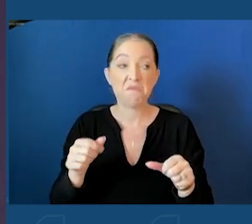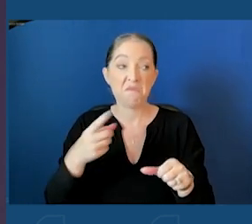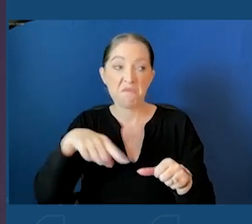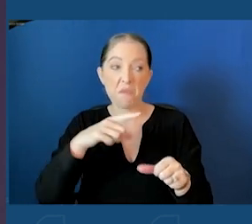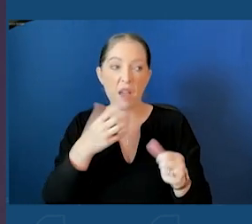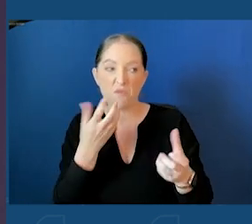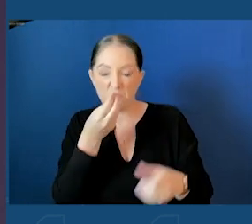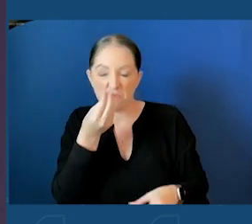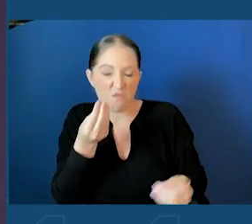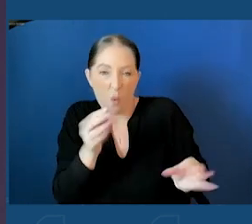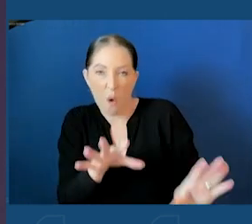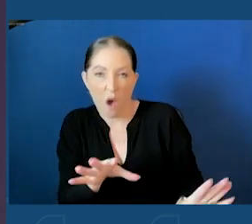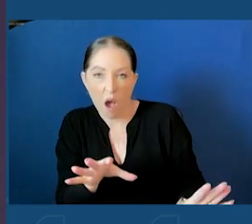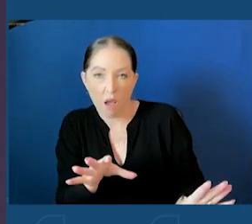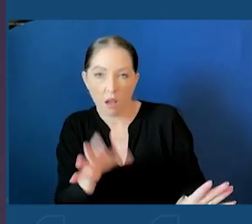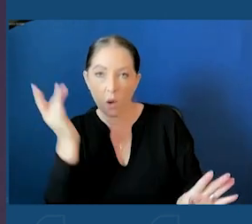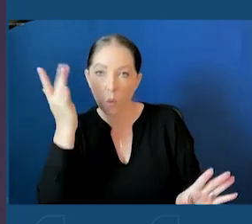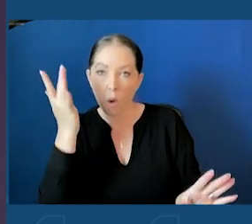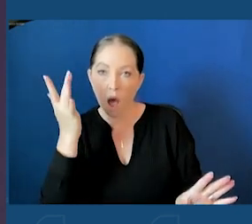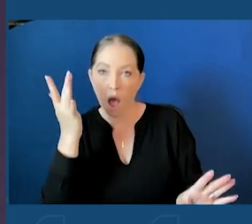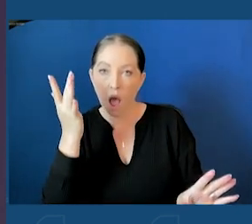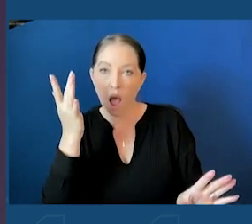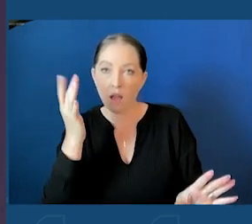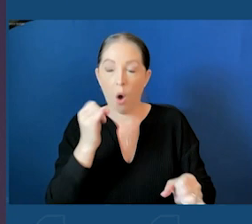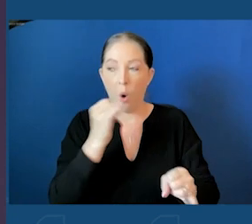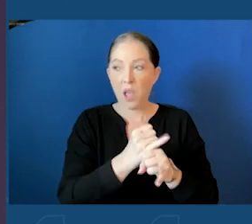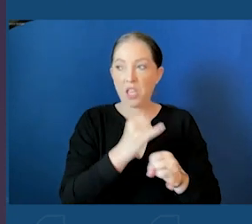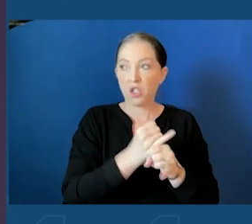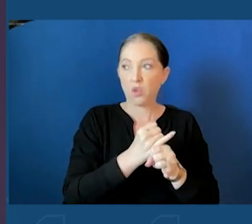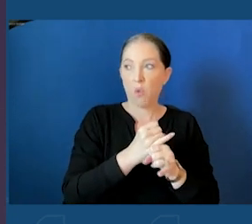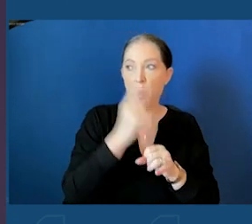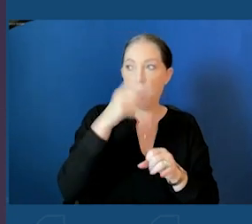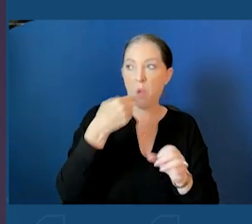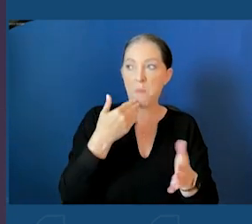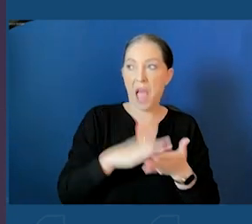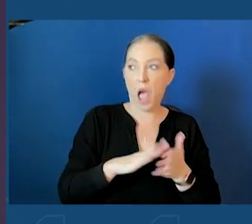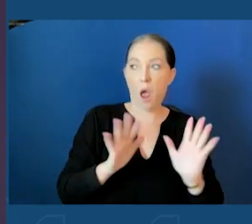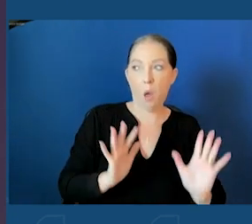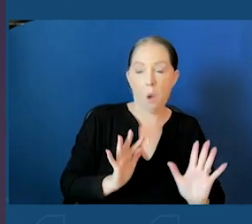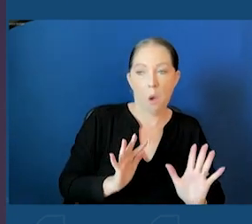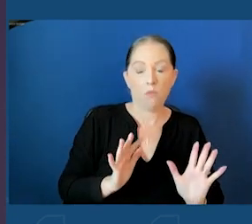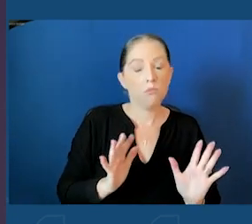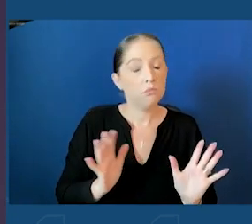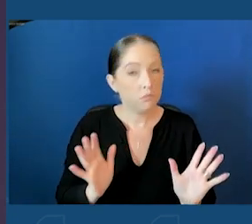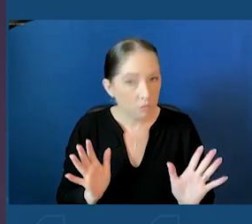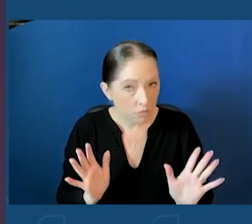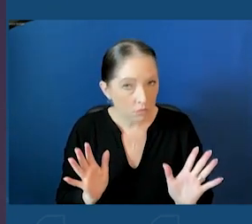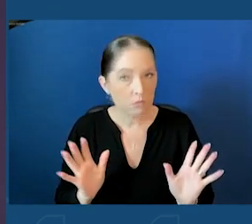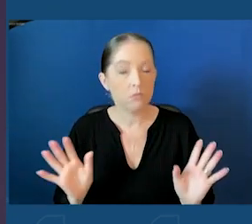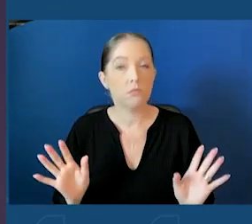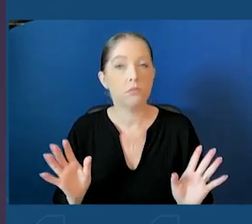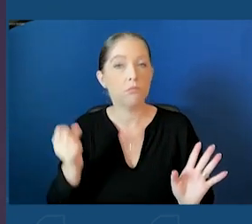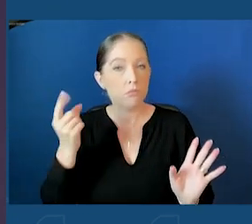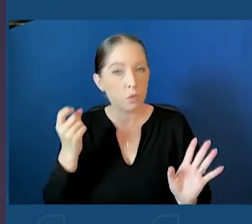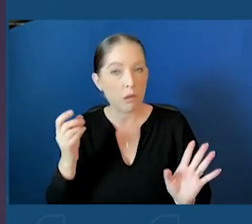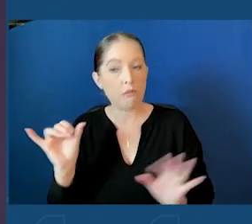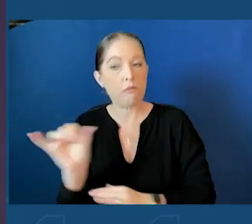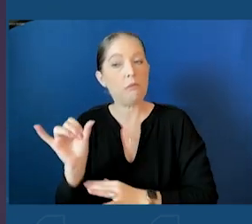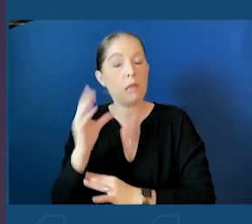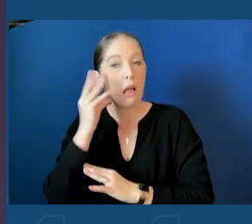a black eye on their institution. We had the same experience, and we talked about, and I worked on this for